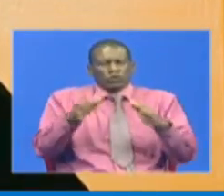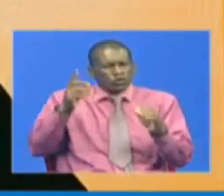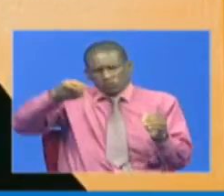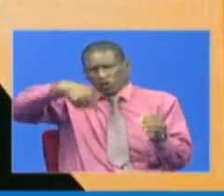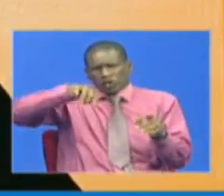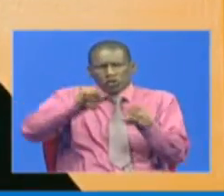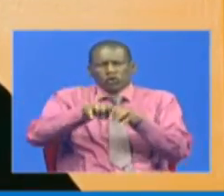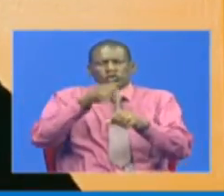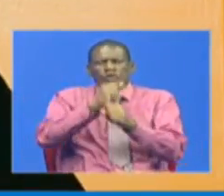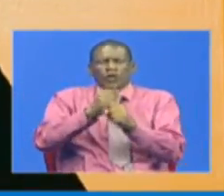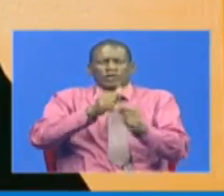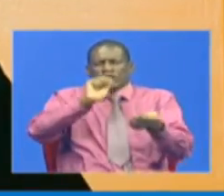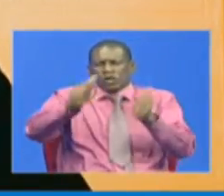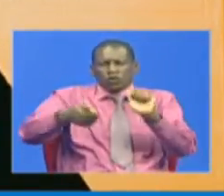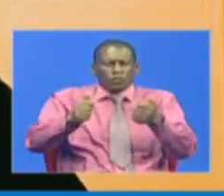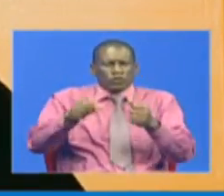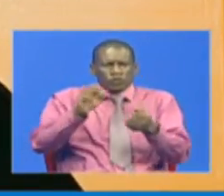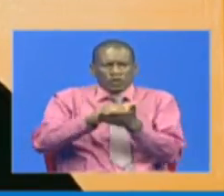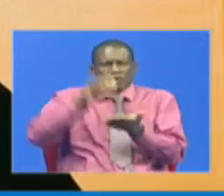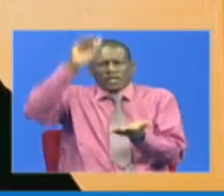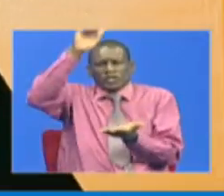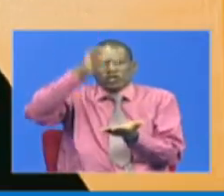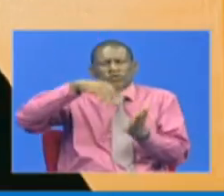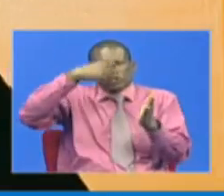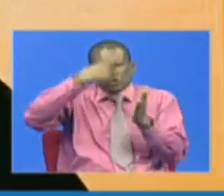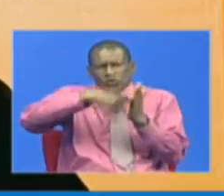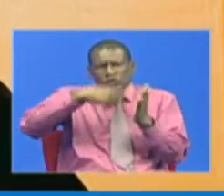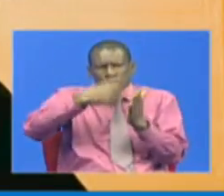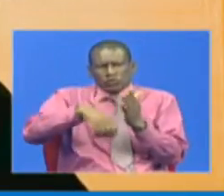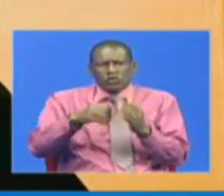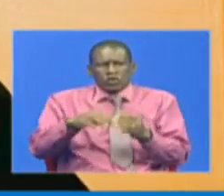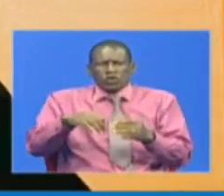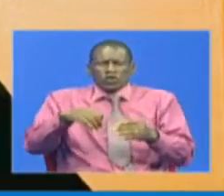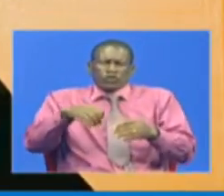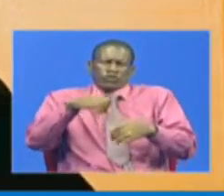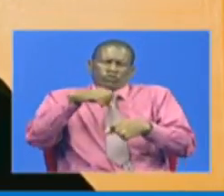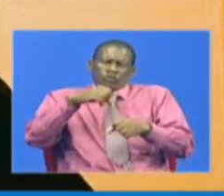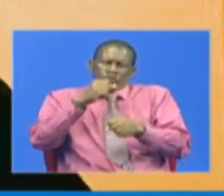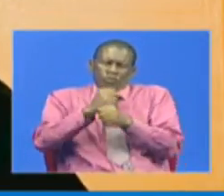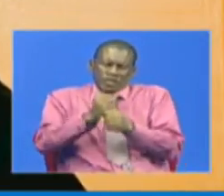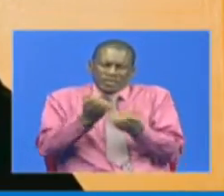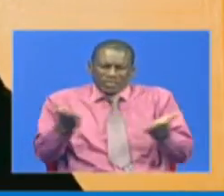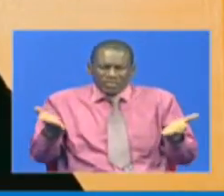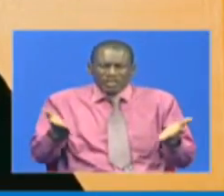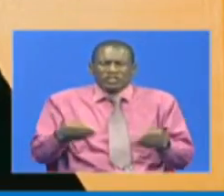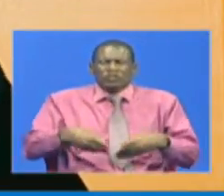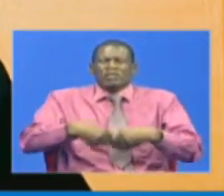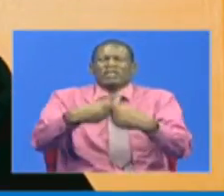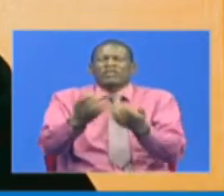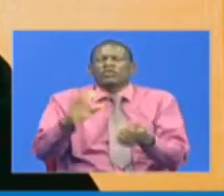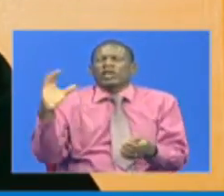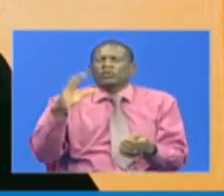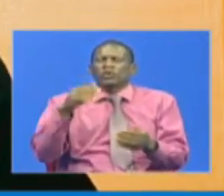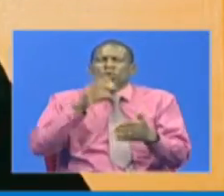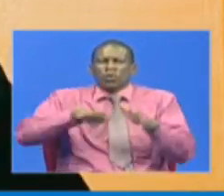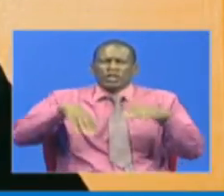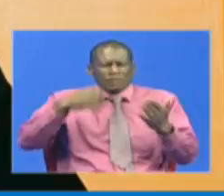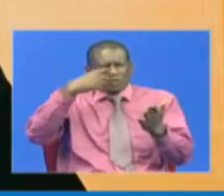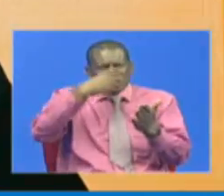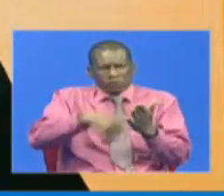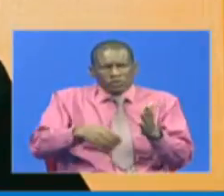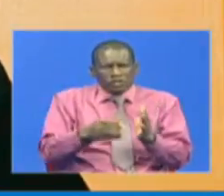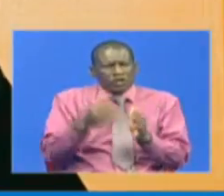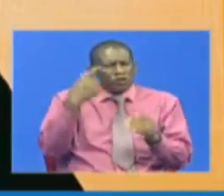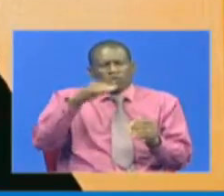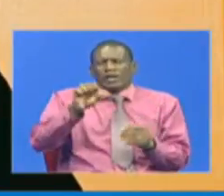with competition so that we can reduce the cost of getting the product across to the consumer? What about the cost? And for